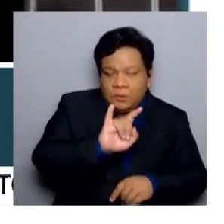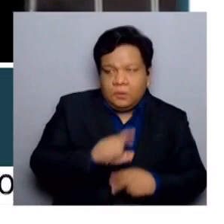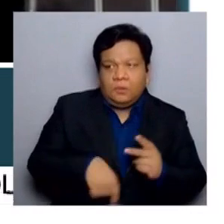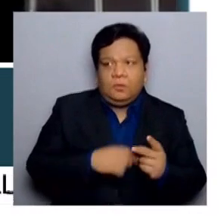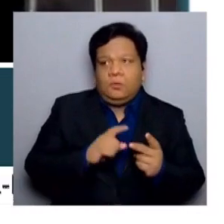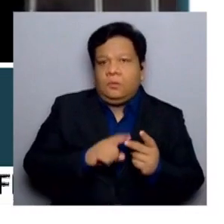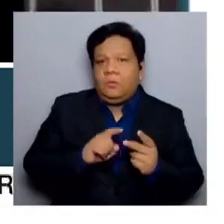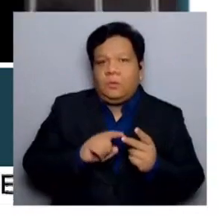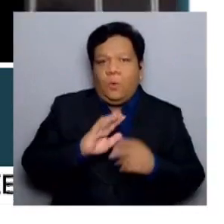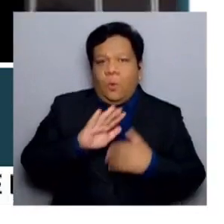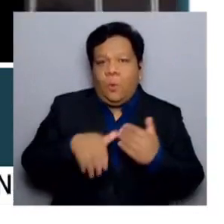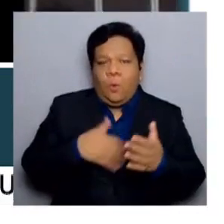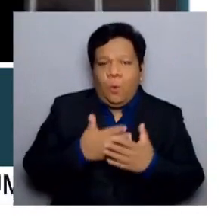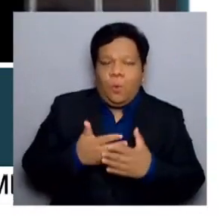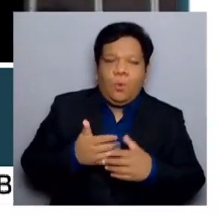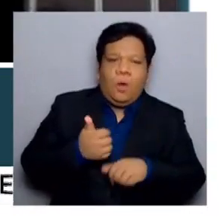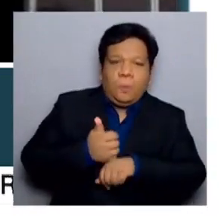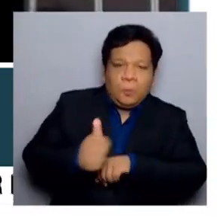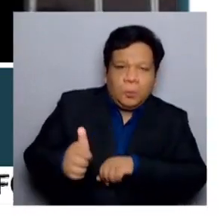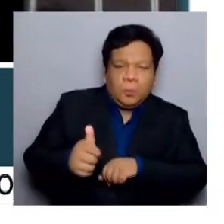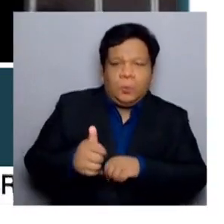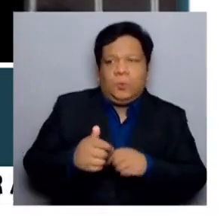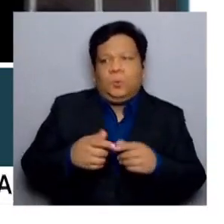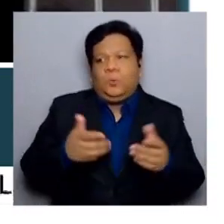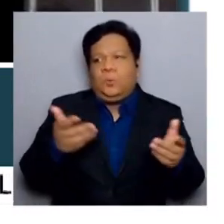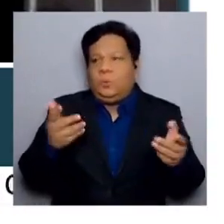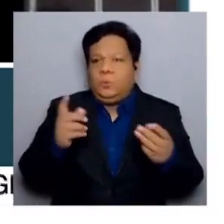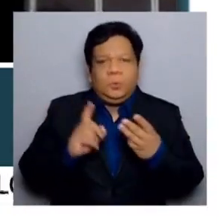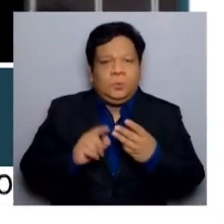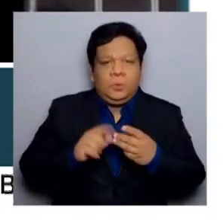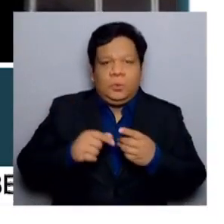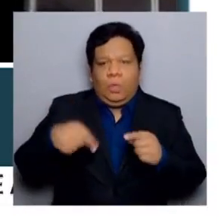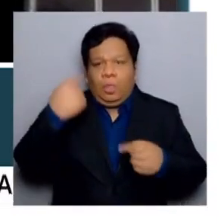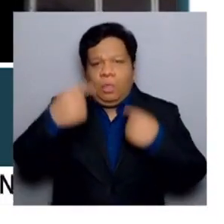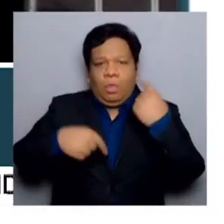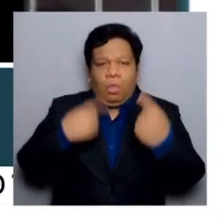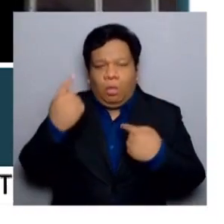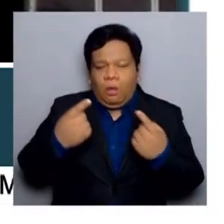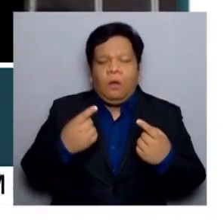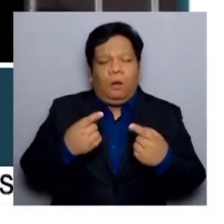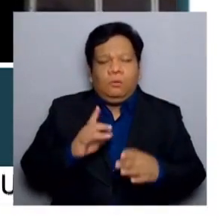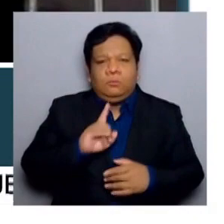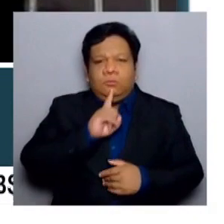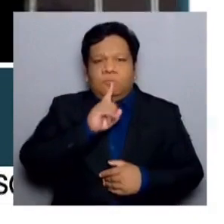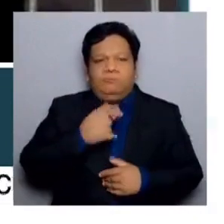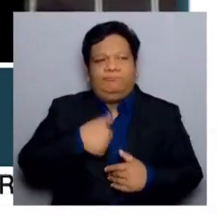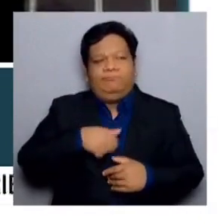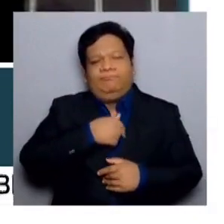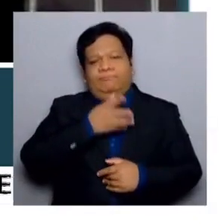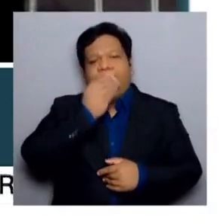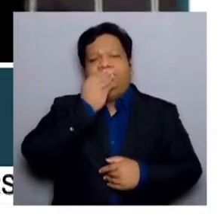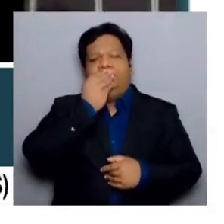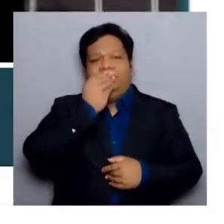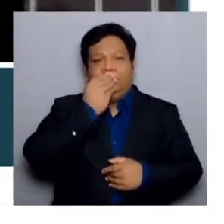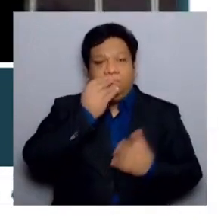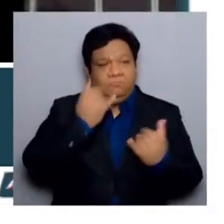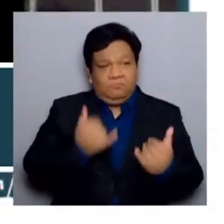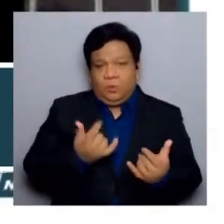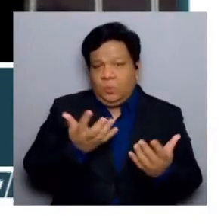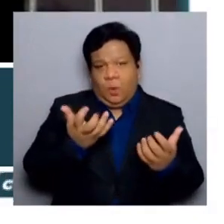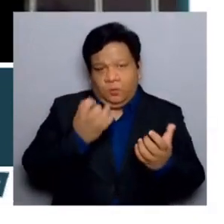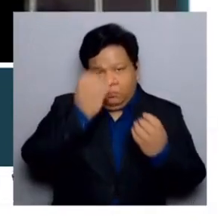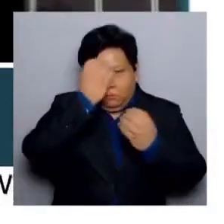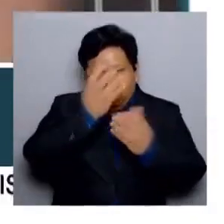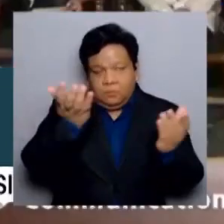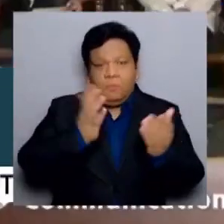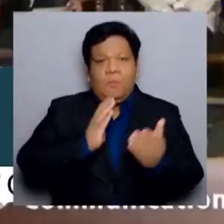all the abuse, the diatribe, the insult. So hindi na, naging tameme na. We'll just tell our side of the story as best we